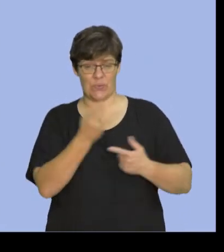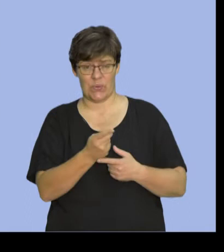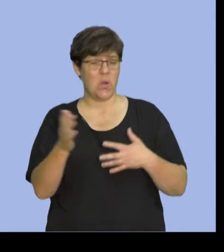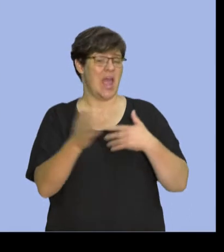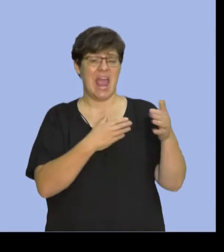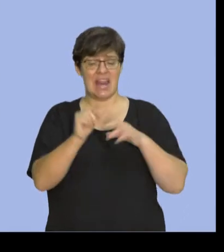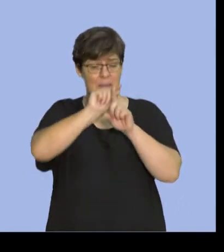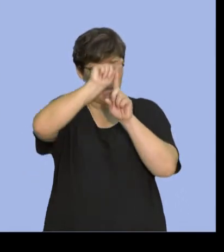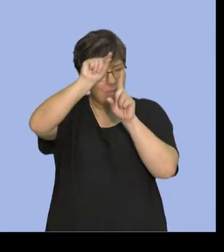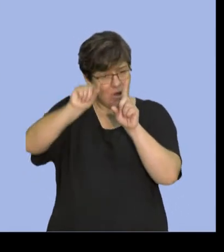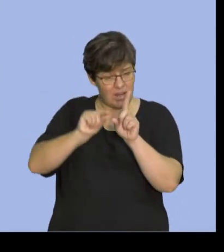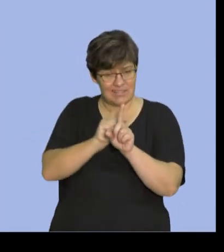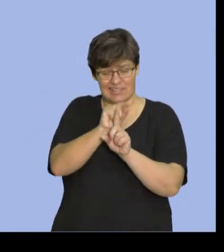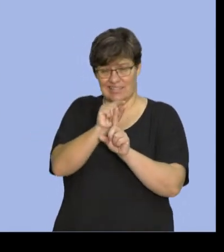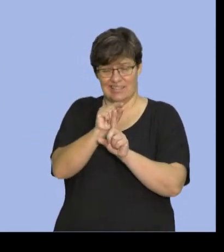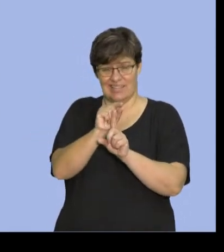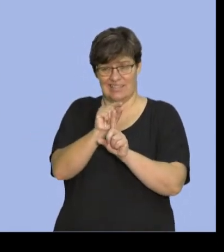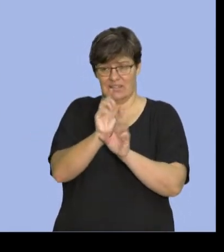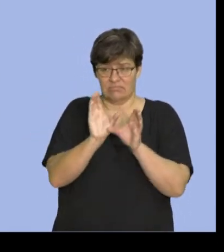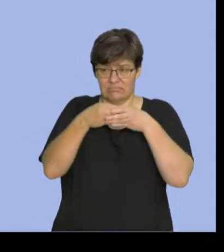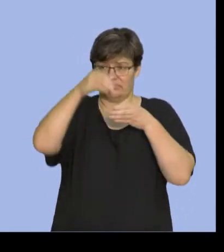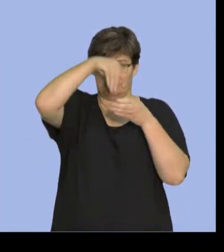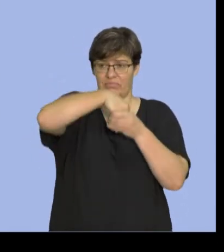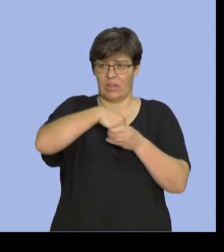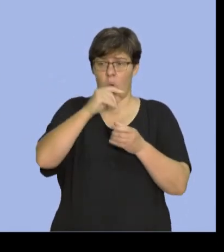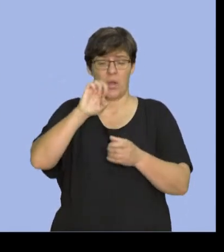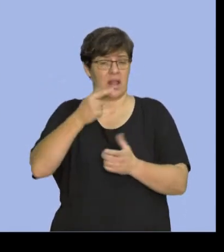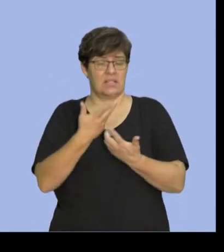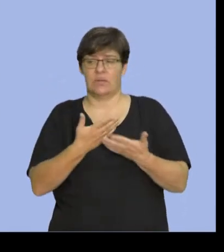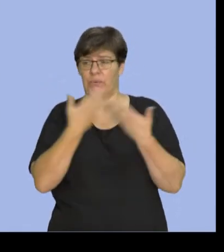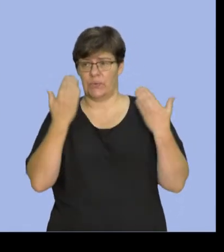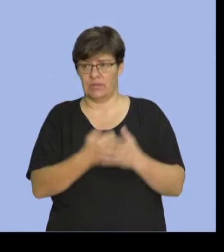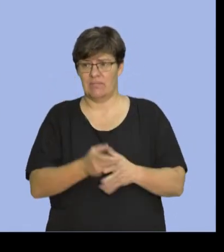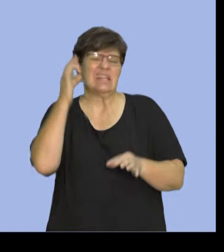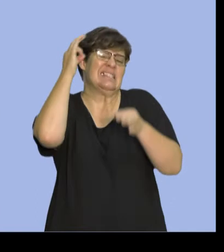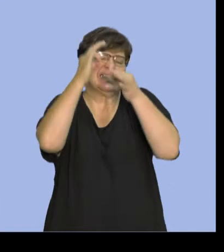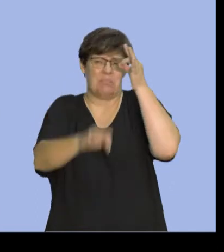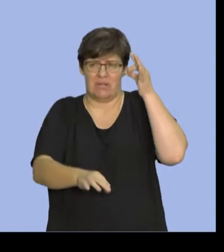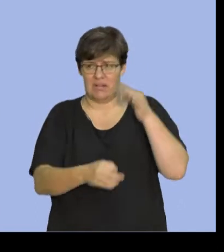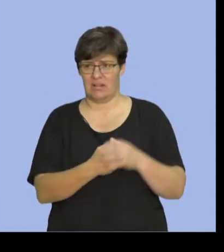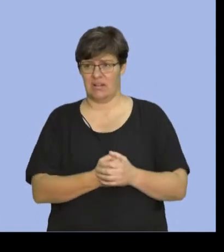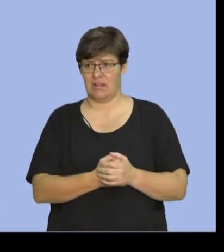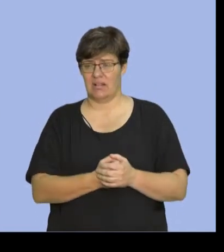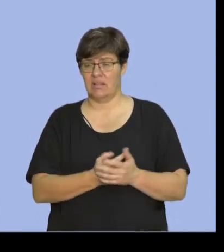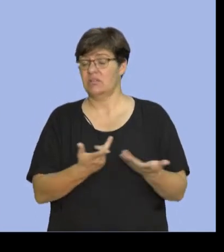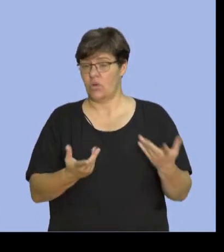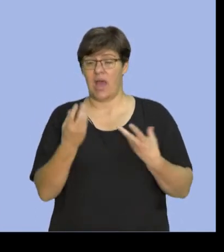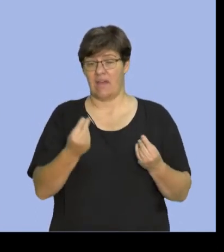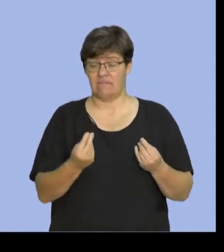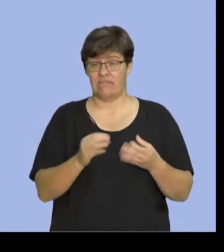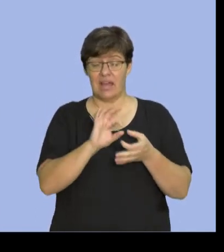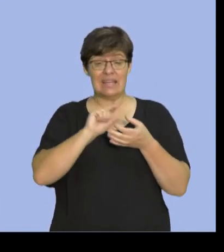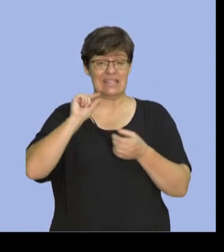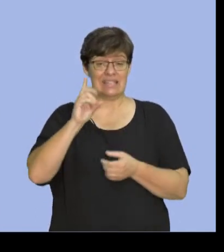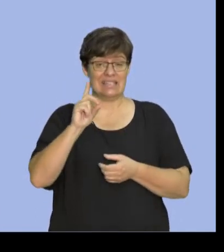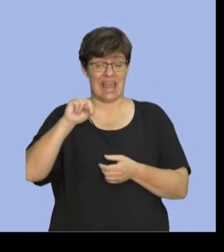membrane encased organelles. So these are your simplest cells that have either a strand of DNA